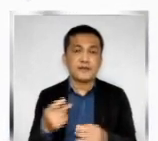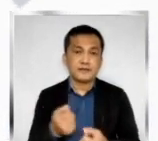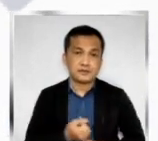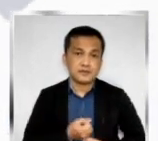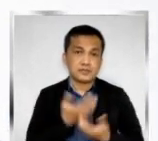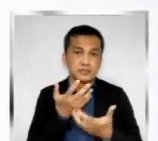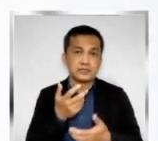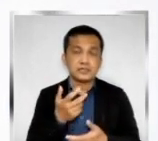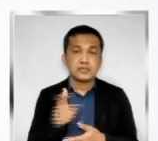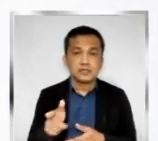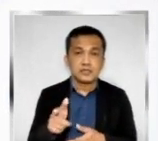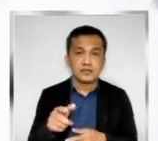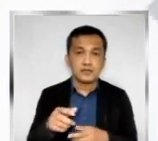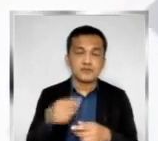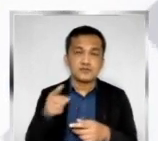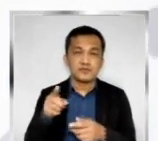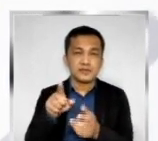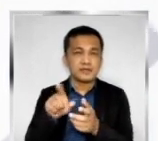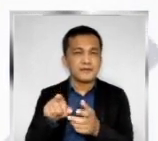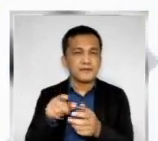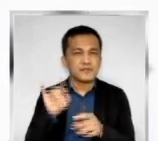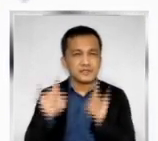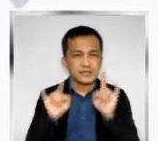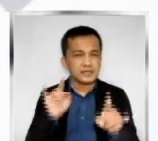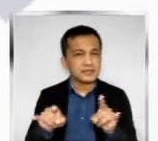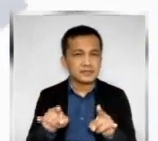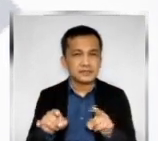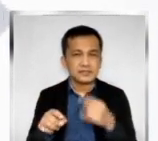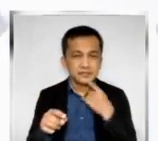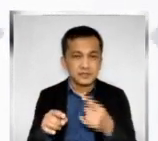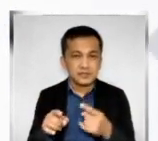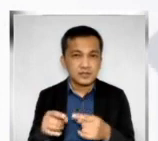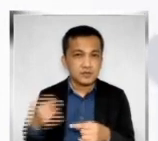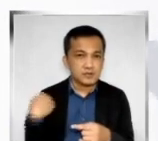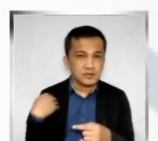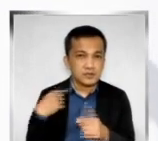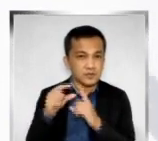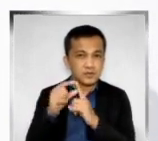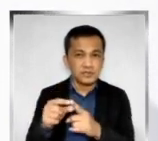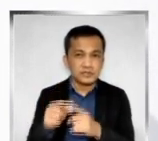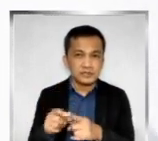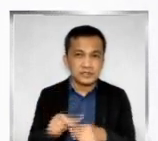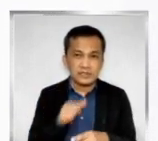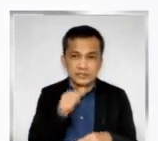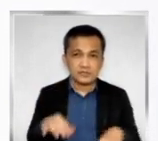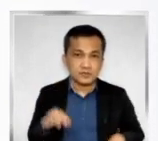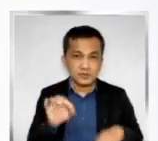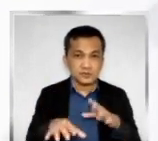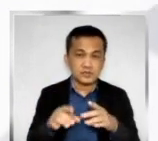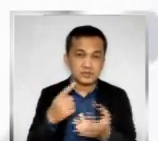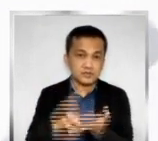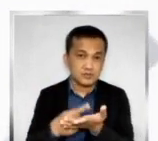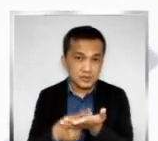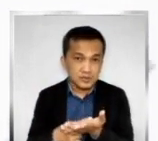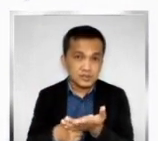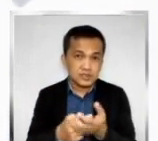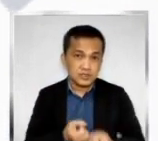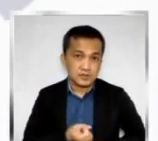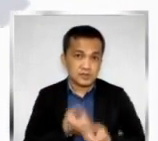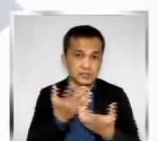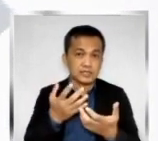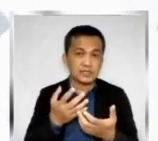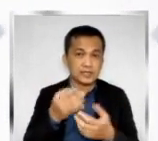press. When a speaker's word do not contribute to dialogue or the expression of ideas, but